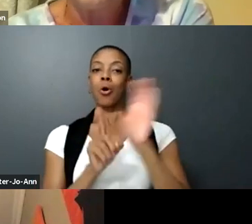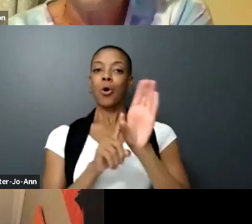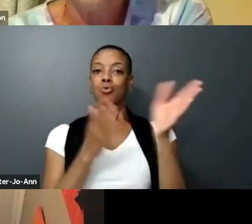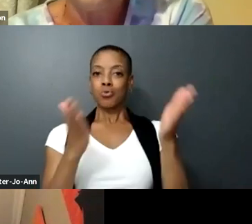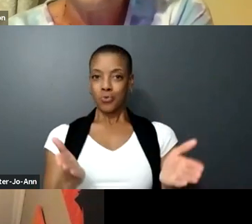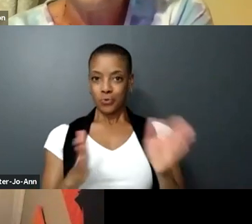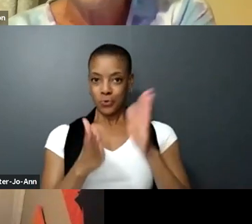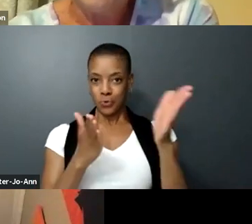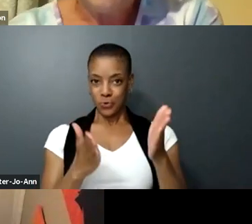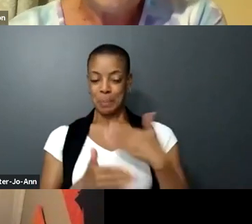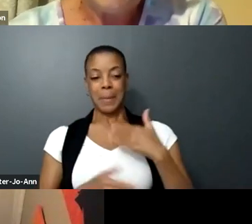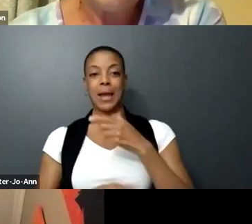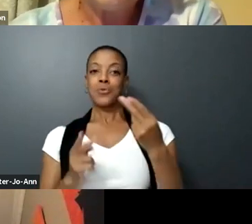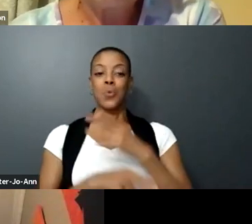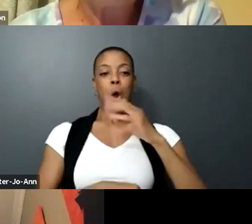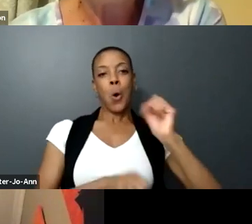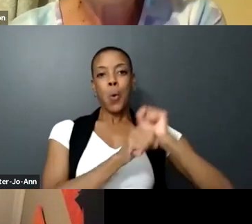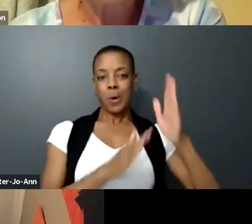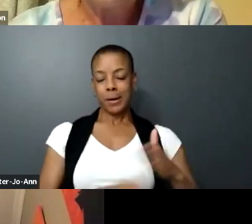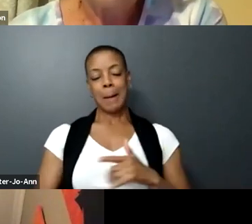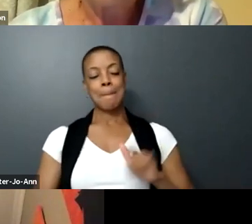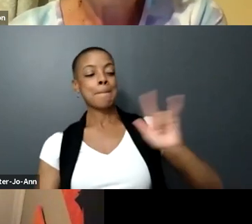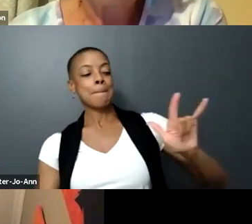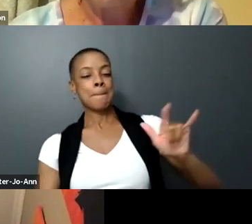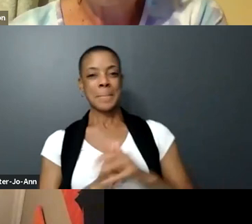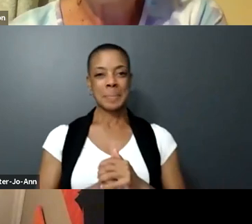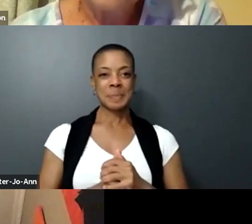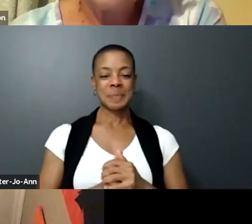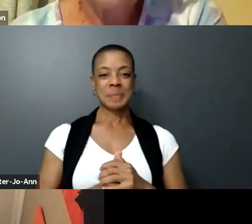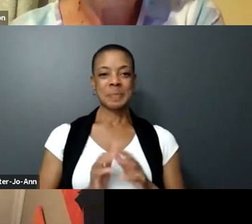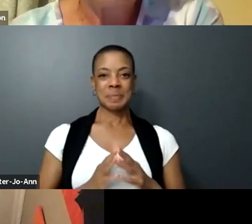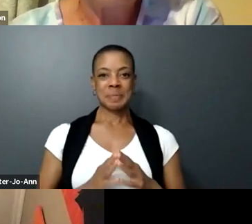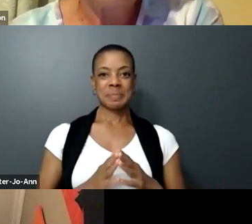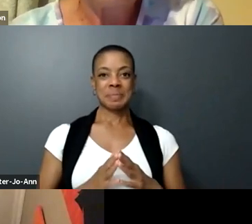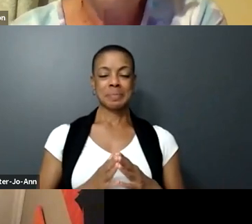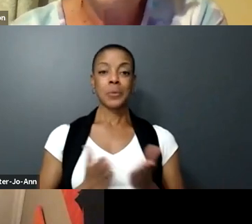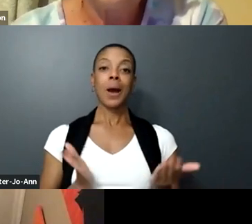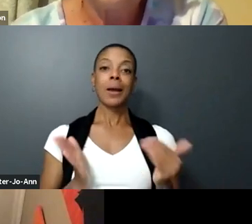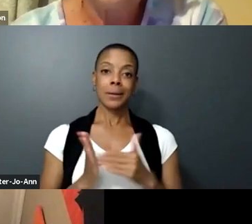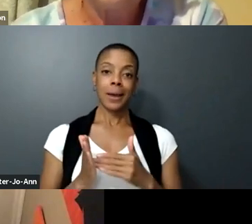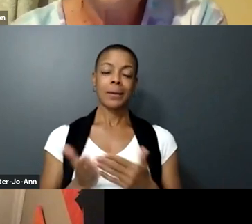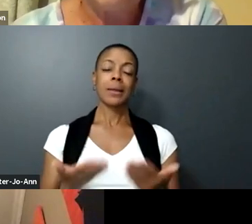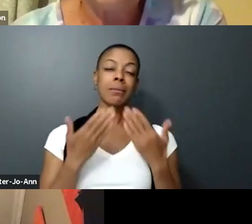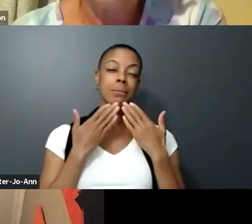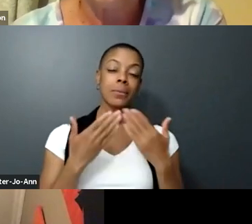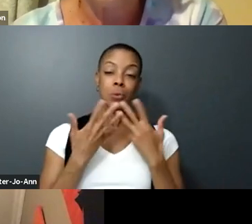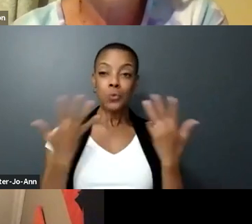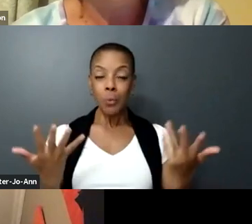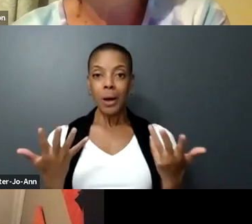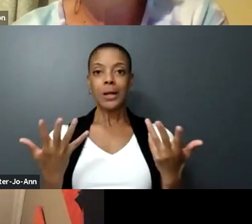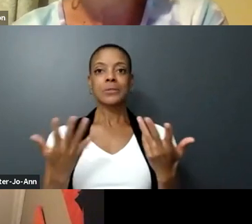I just love her already. And I just want to say once again, Chumiigwech, to the panelists,